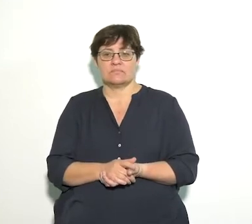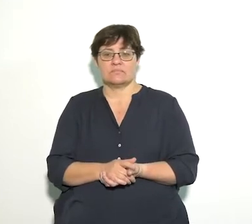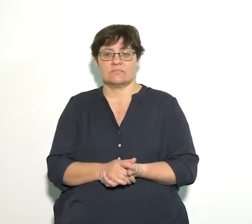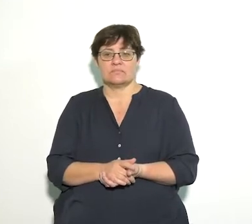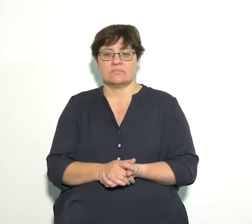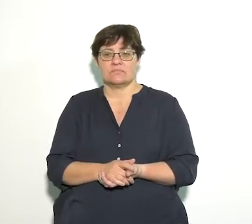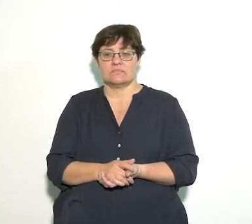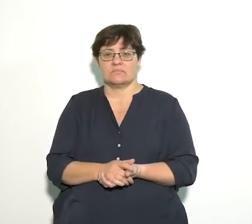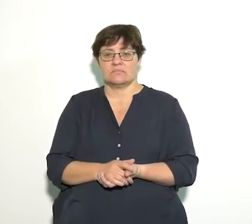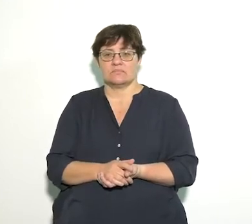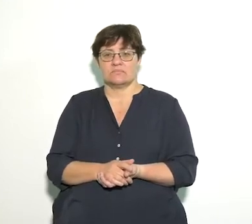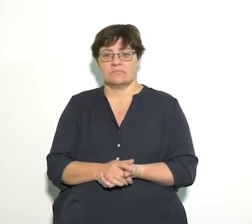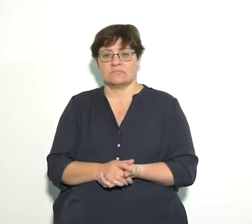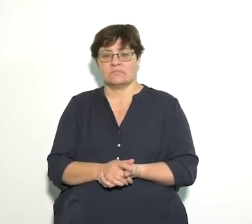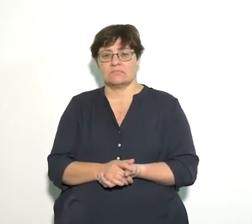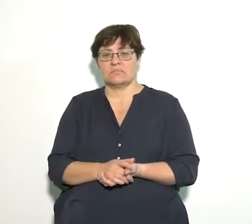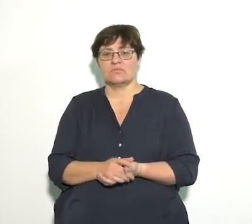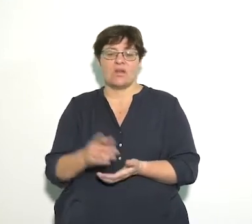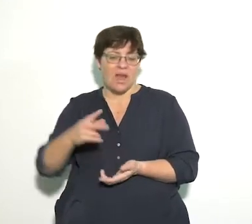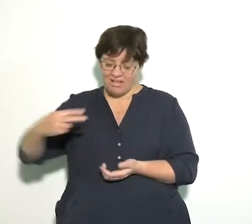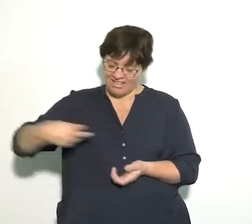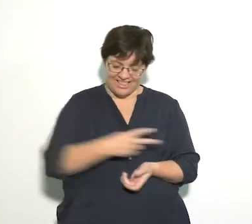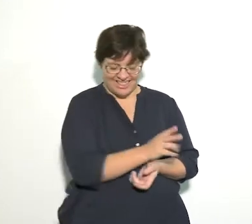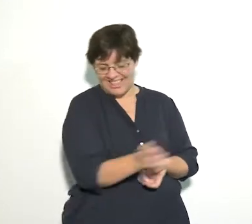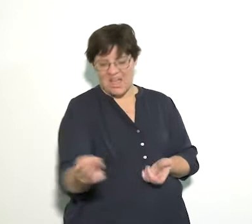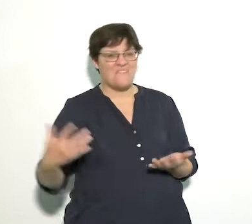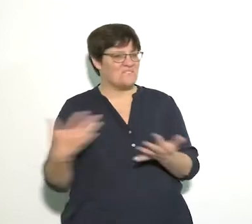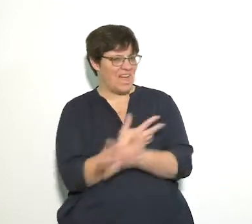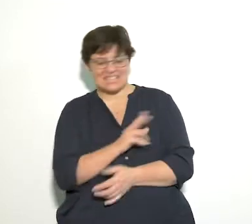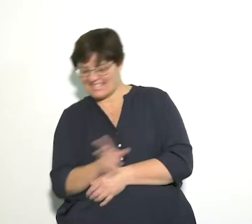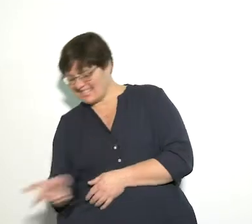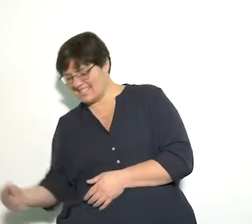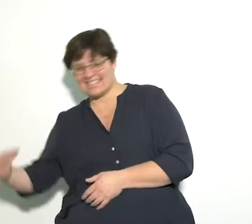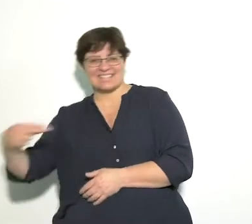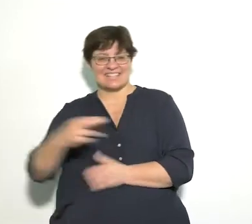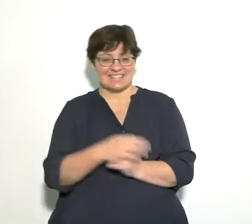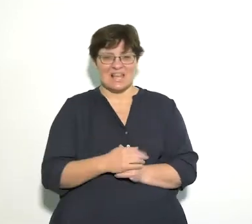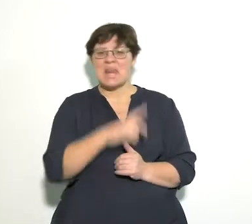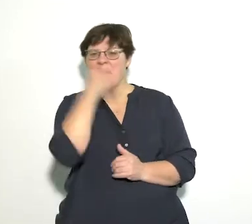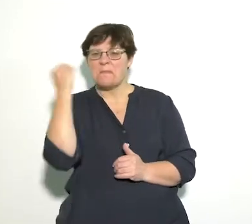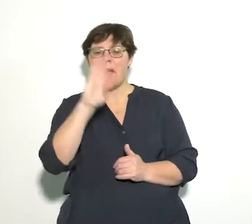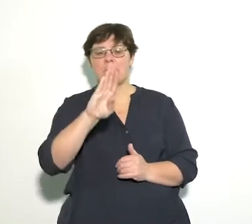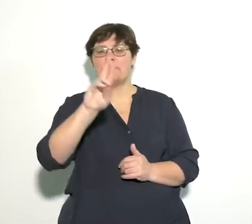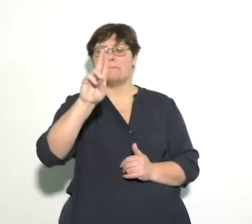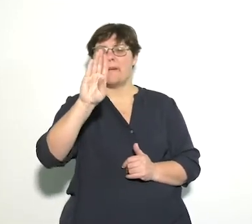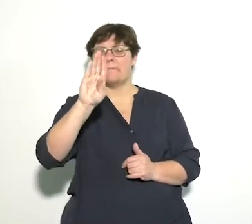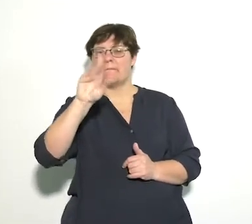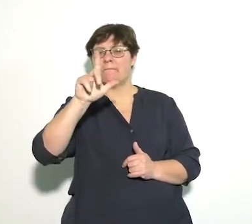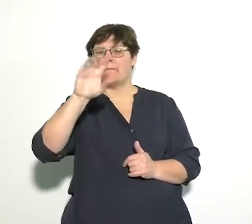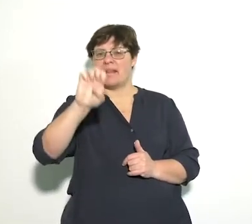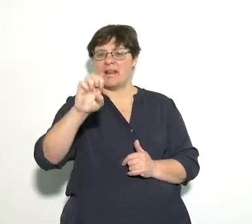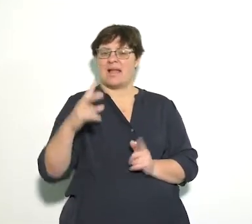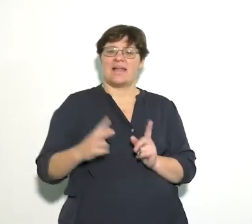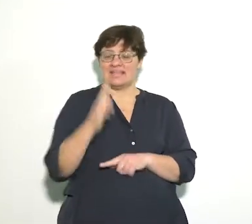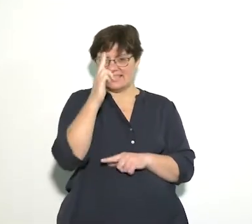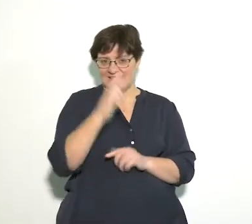so. Bubble cutting is fun because you can go quite quickly and you don't have to worry about being